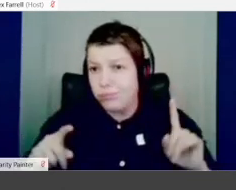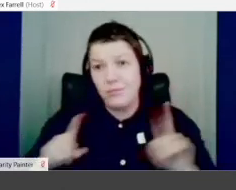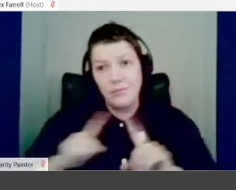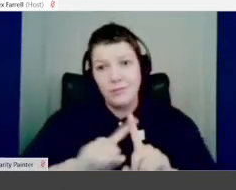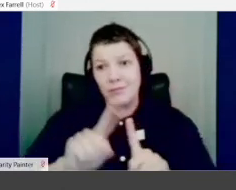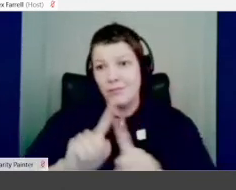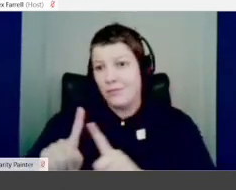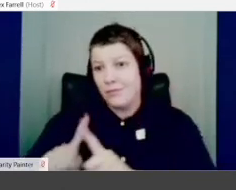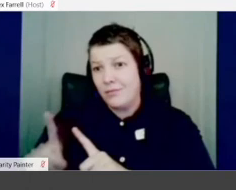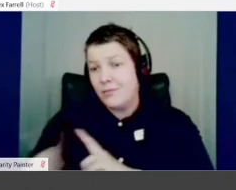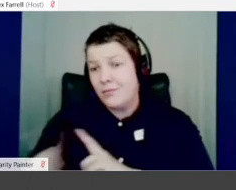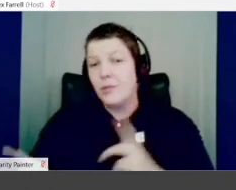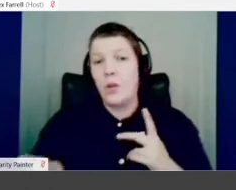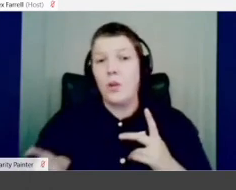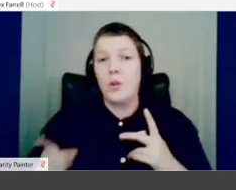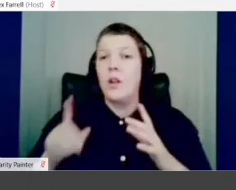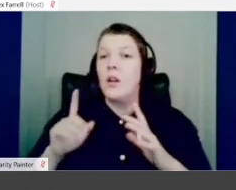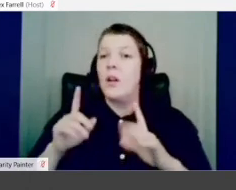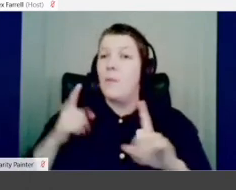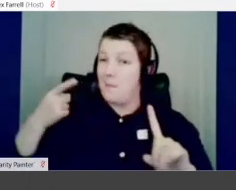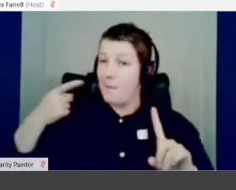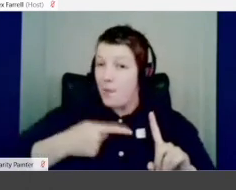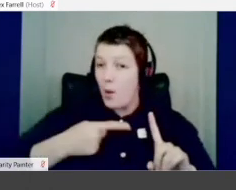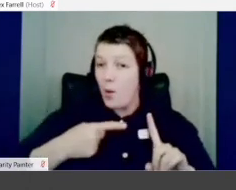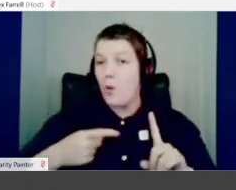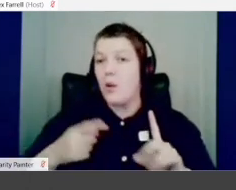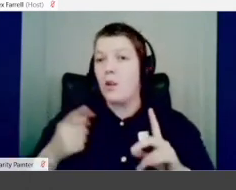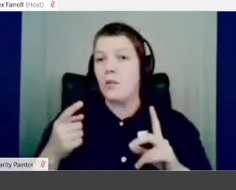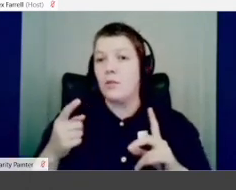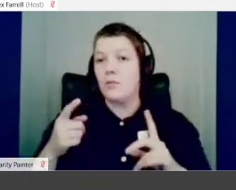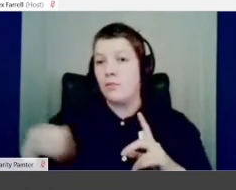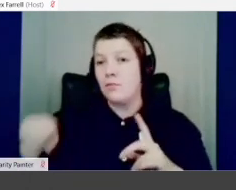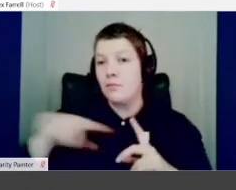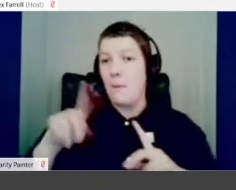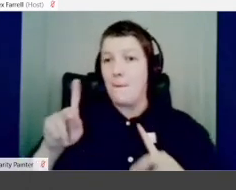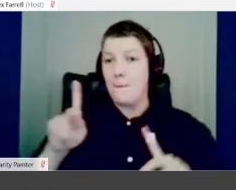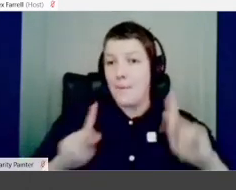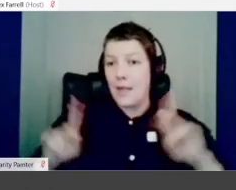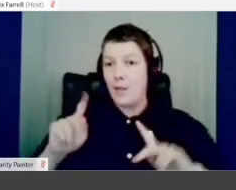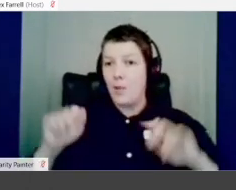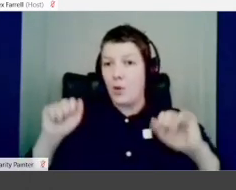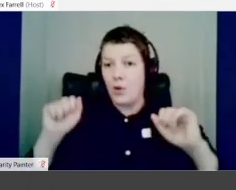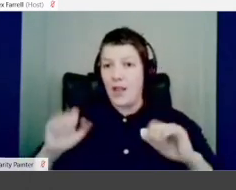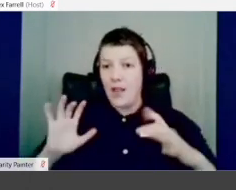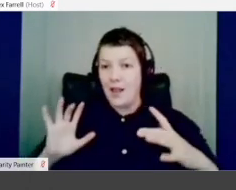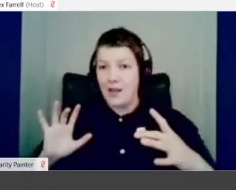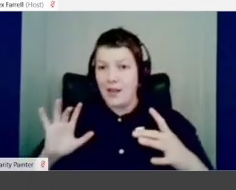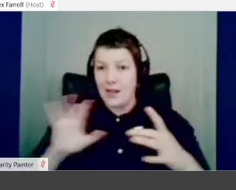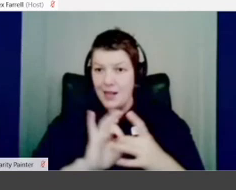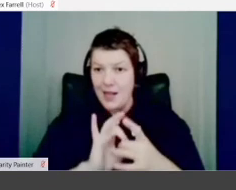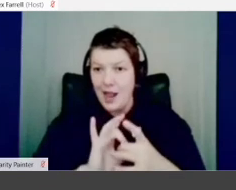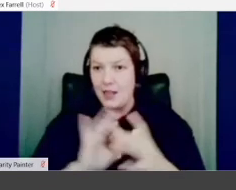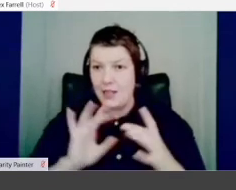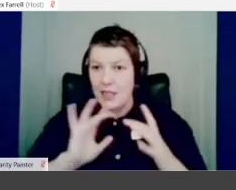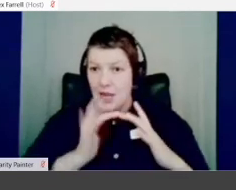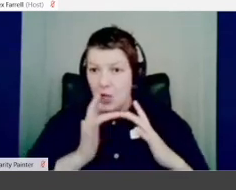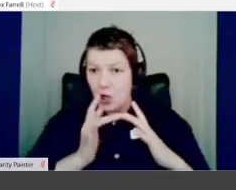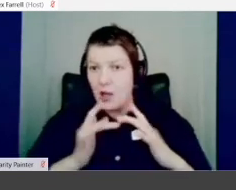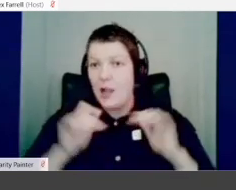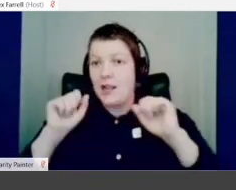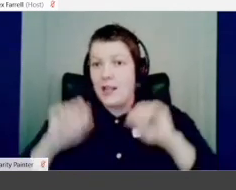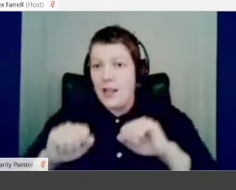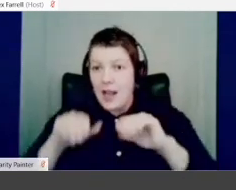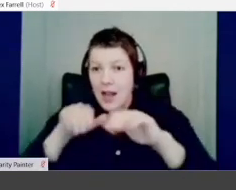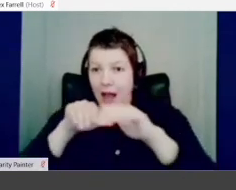technology to do the things that you need to do to improve your life and to improve your families, that's huge. And the